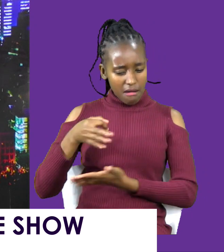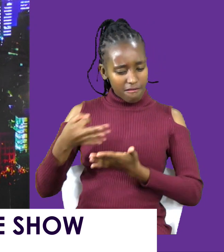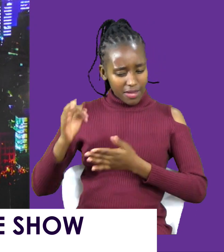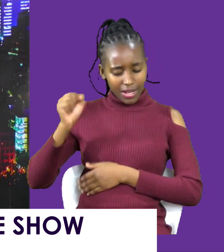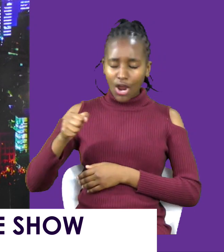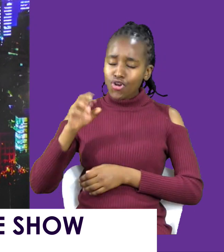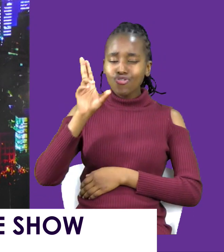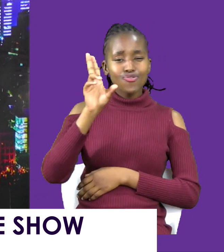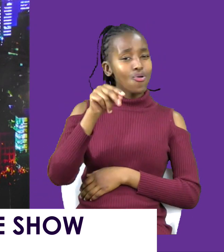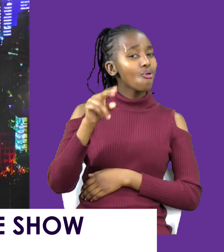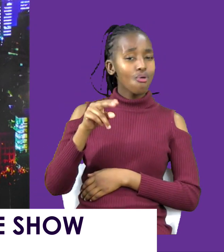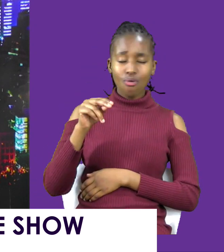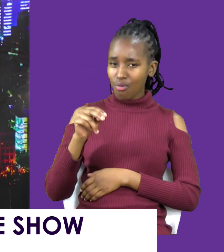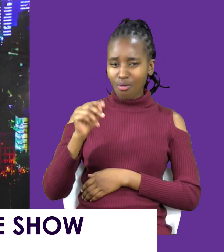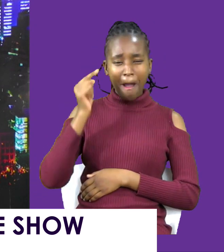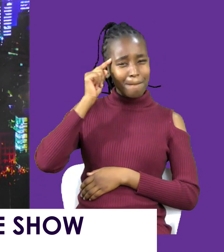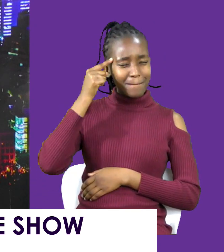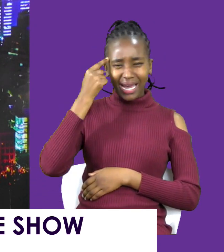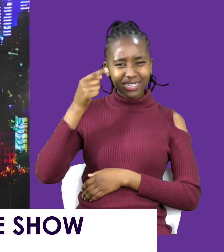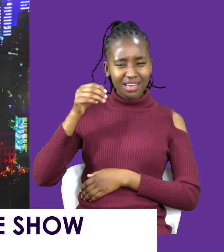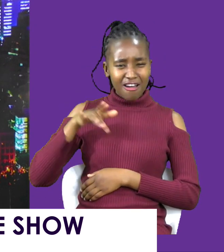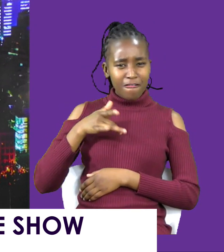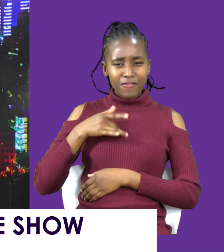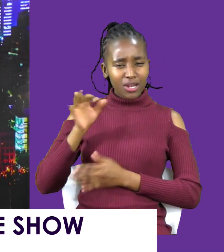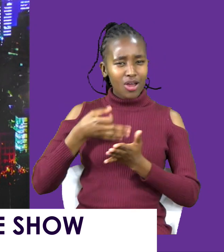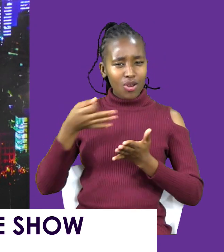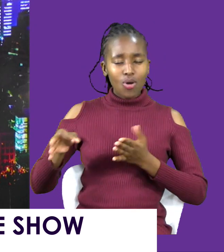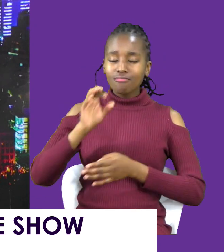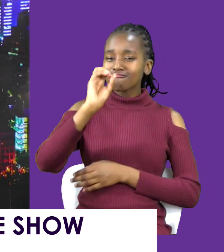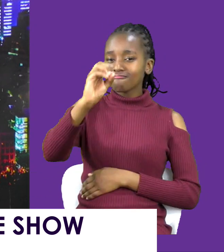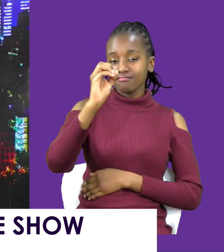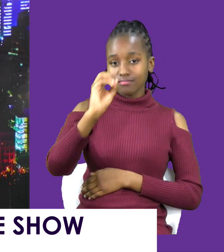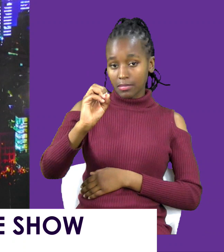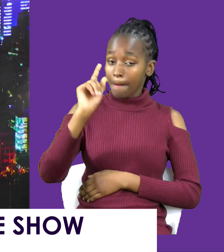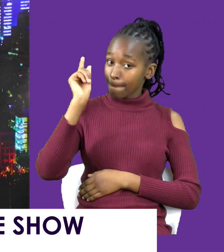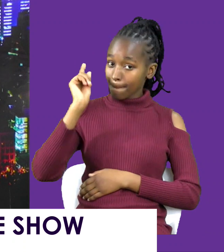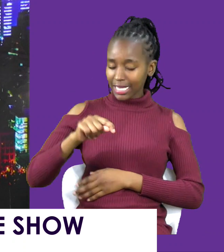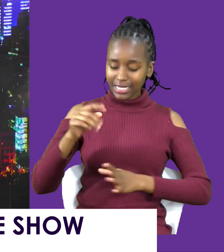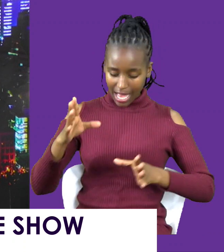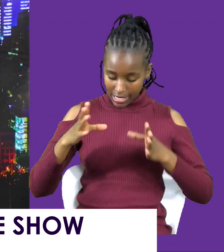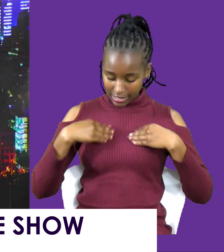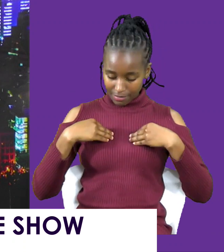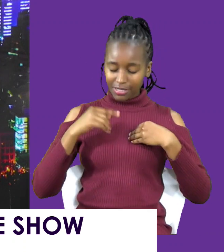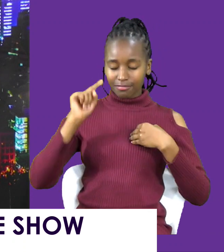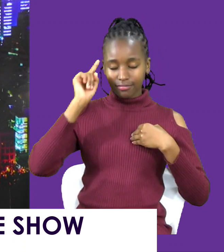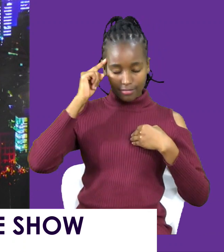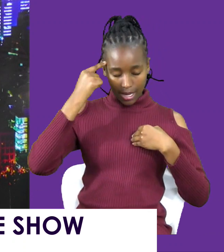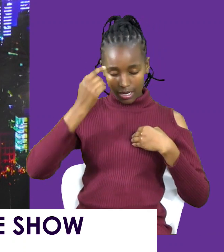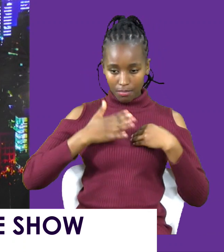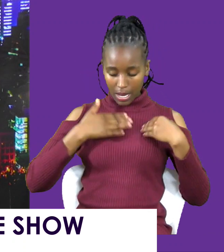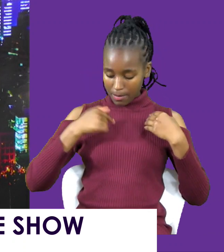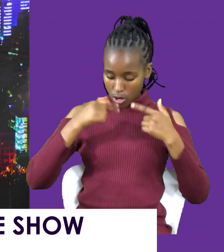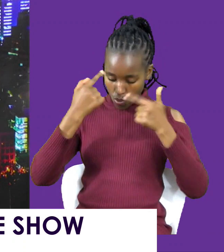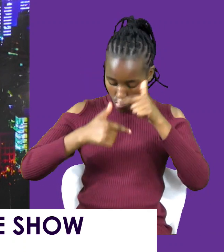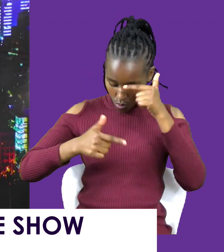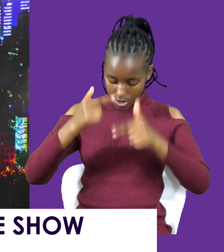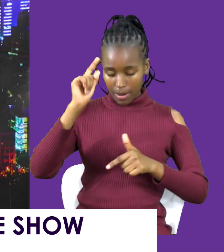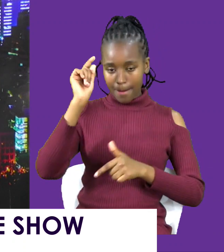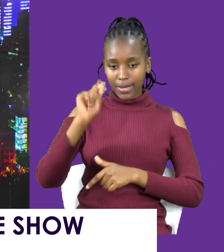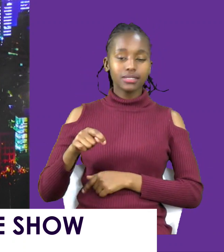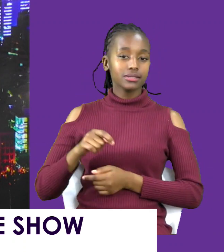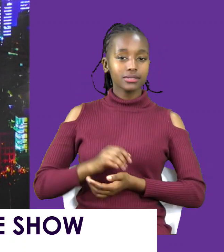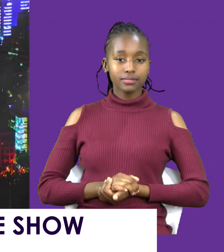losing mind. Come on, embrace a winning mind. It all starts in the mind.